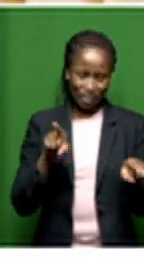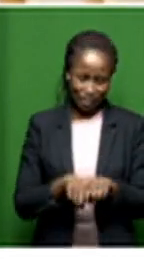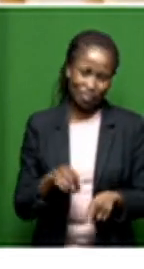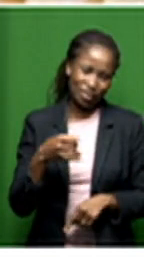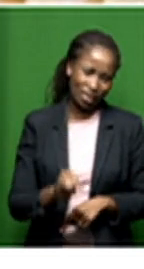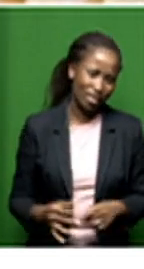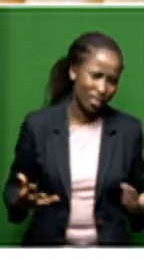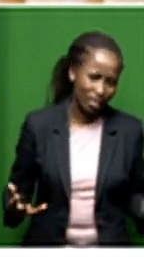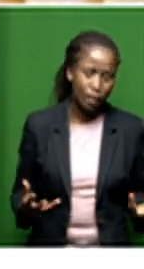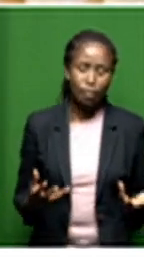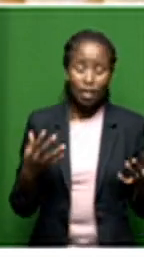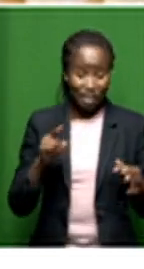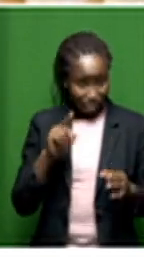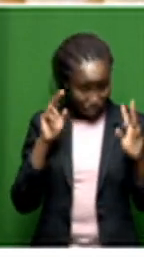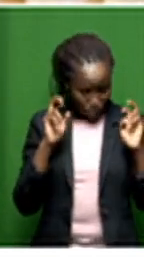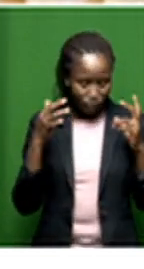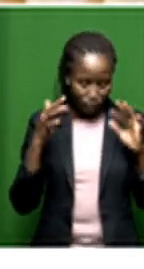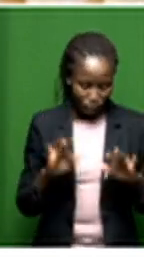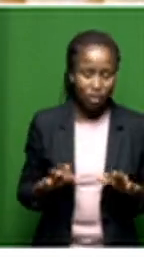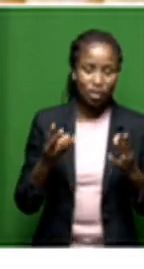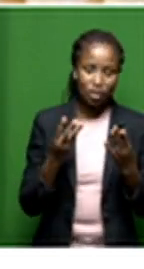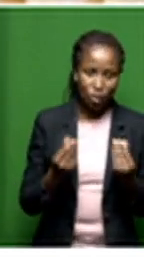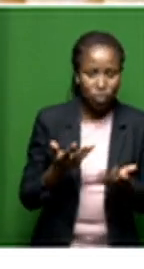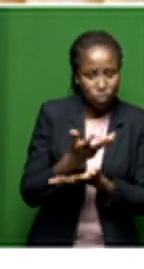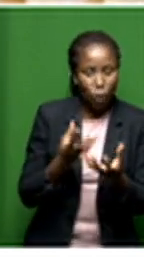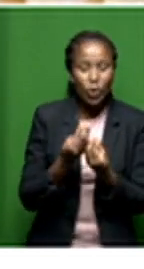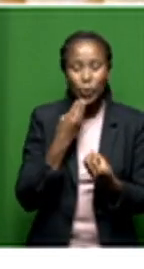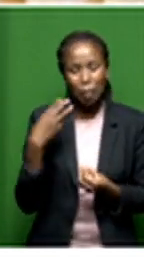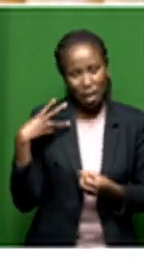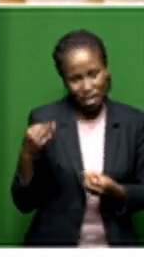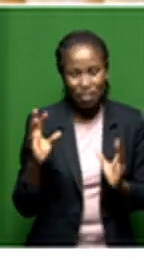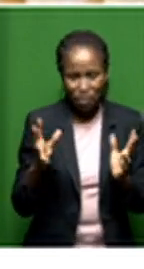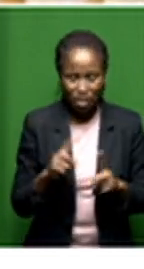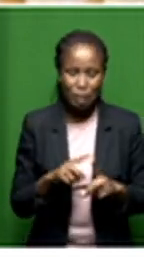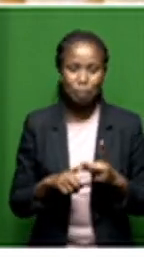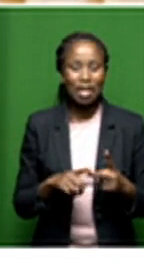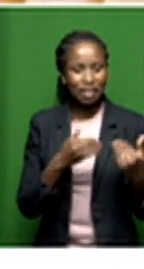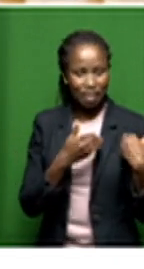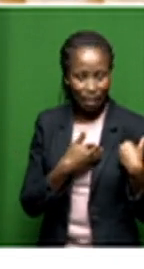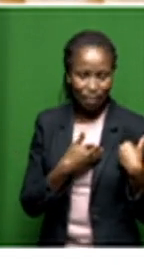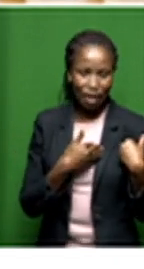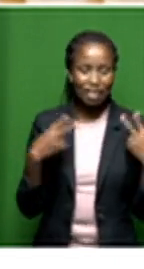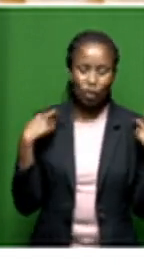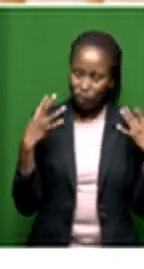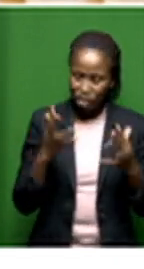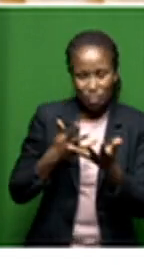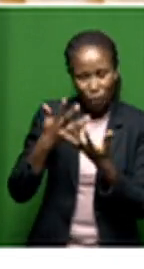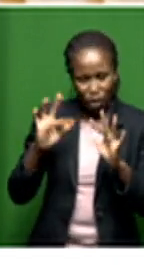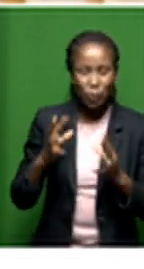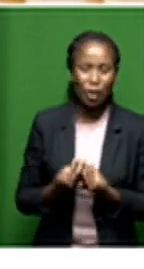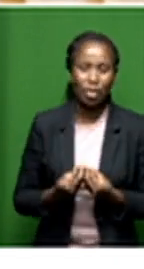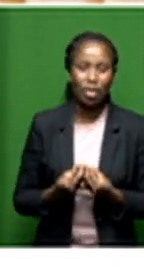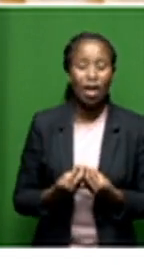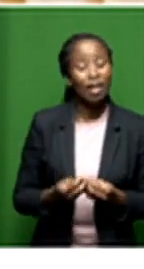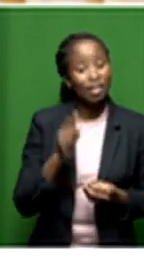see. But certainly we've raised it. We've raised it with the minister. We've raised it with safety and security. And it's something that we track every